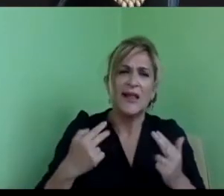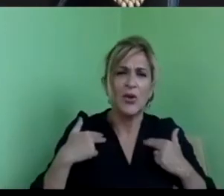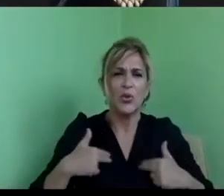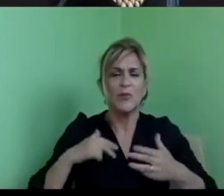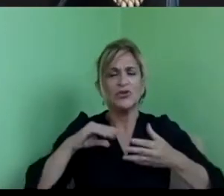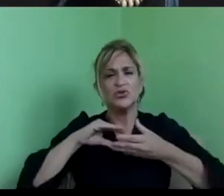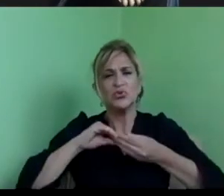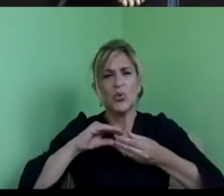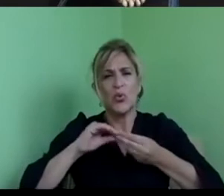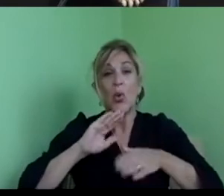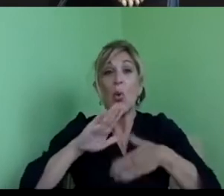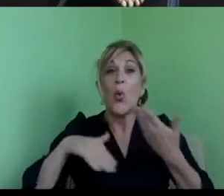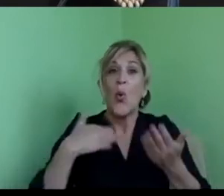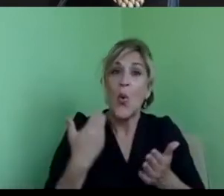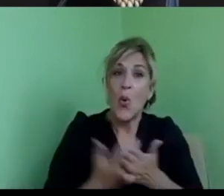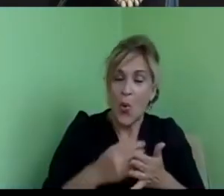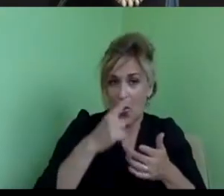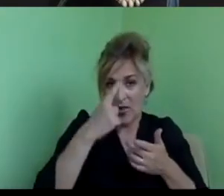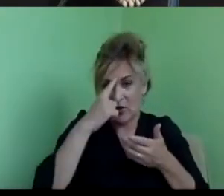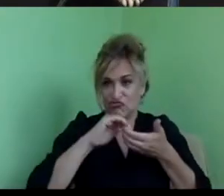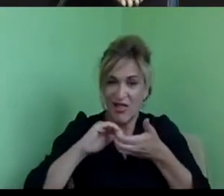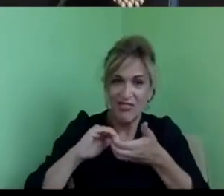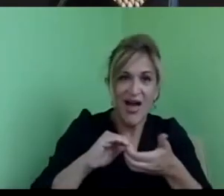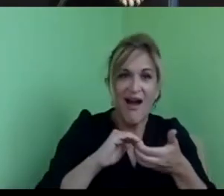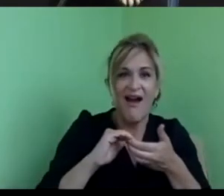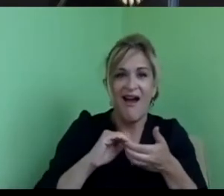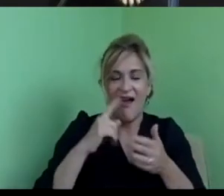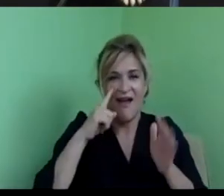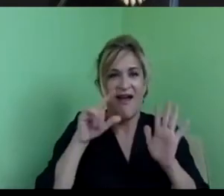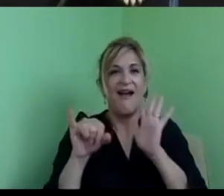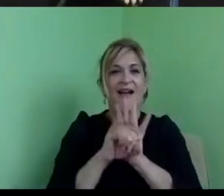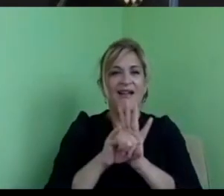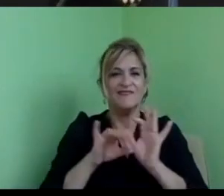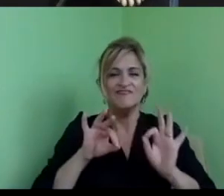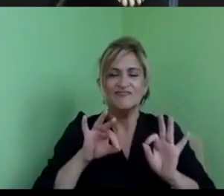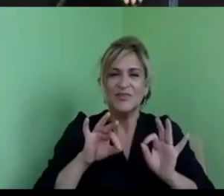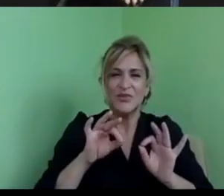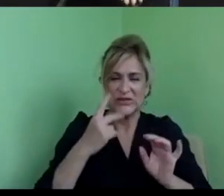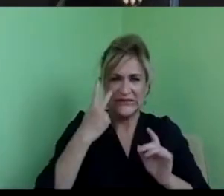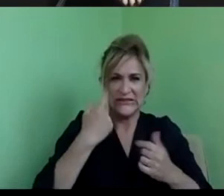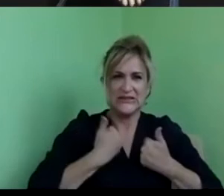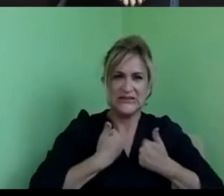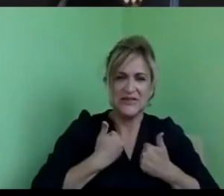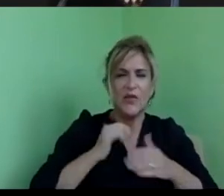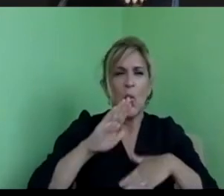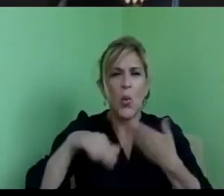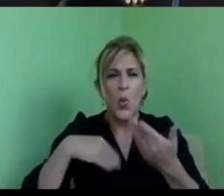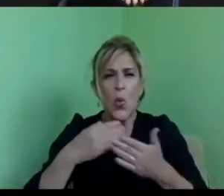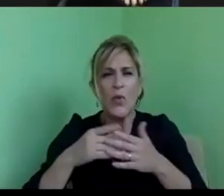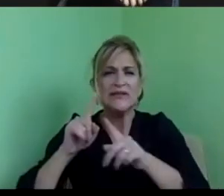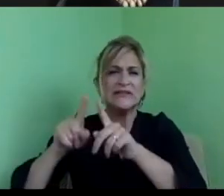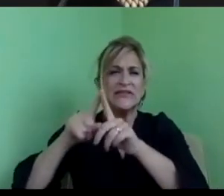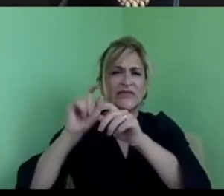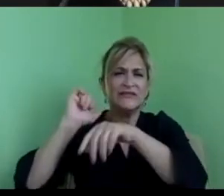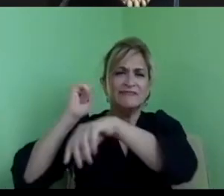all relate and we all can see ourselves because all of those you know institutions and isms and you know